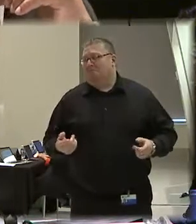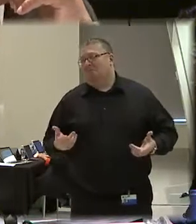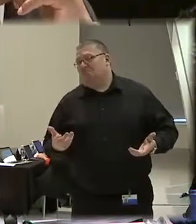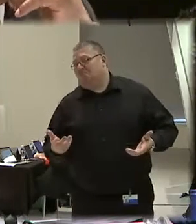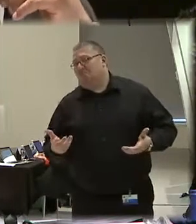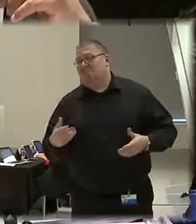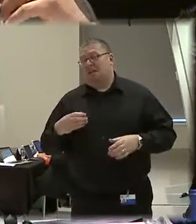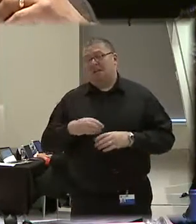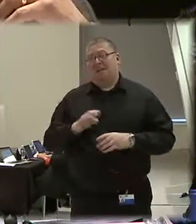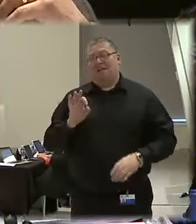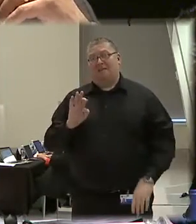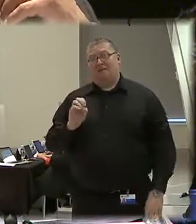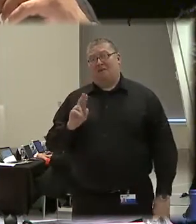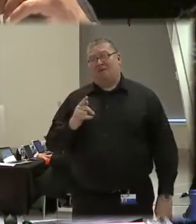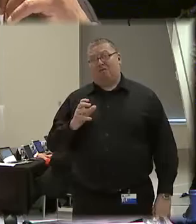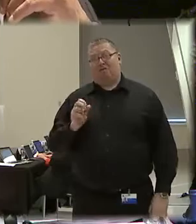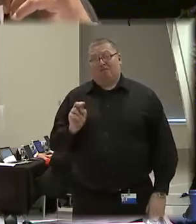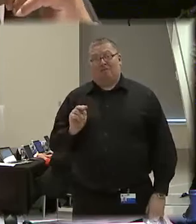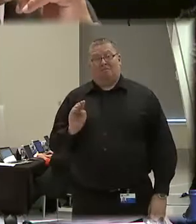in Ferguson, Missouri.